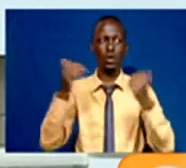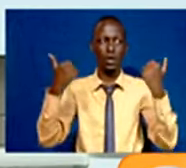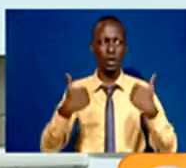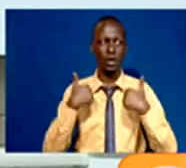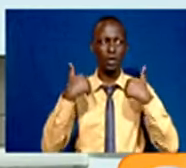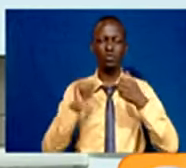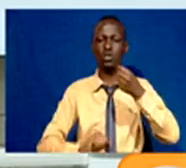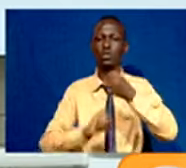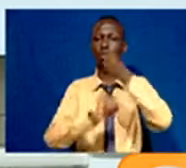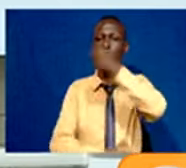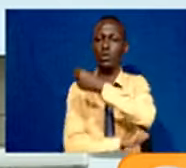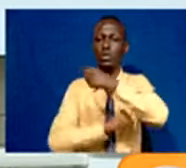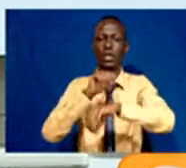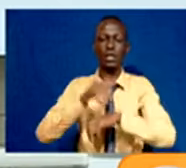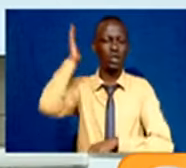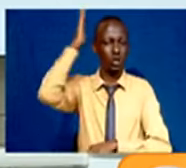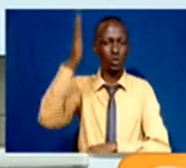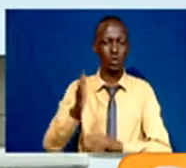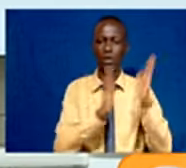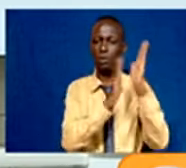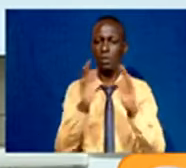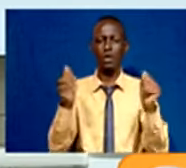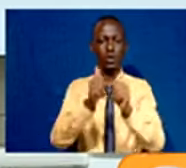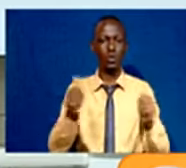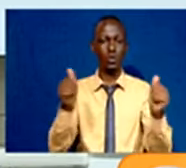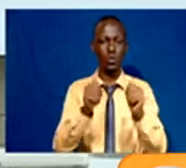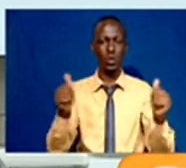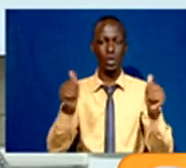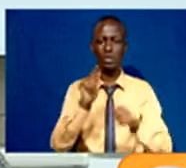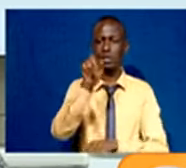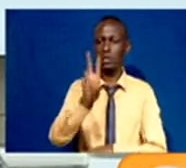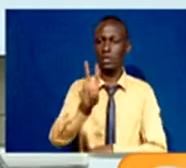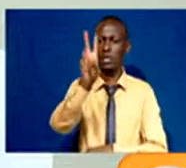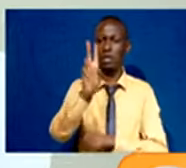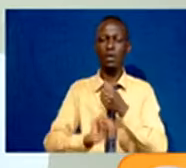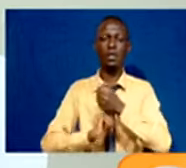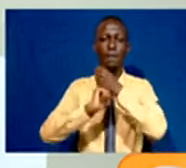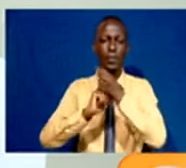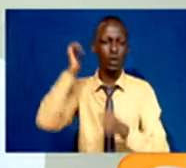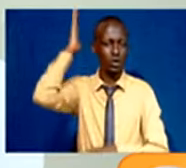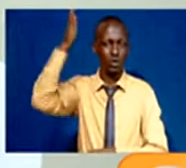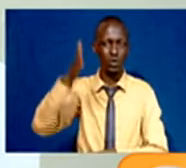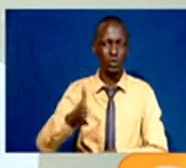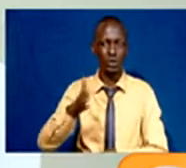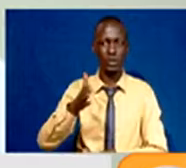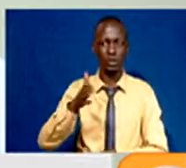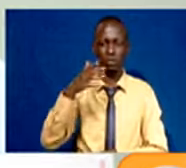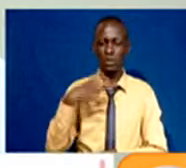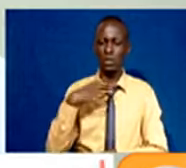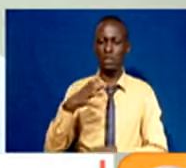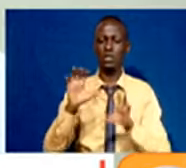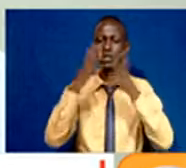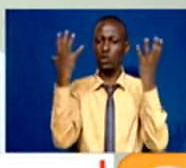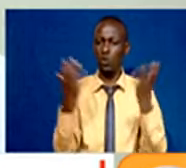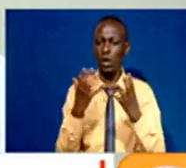have sponsors. If you have a proper structure, the TV will support you. Wealthiest athletes in the world are